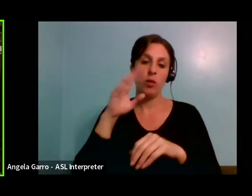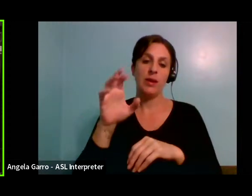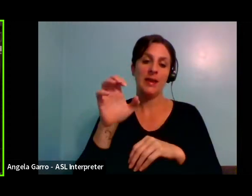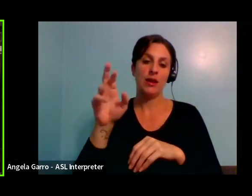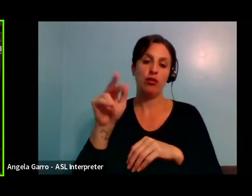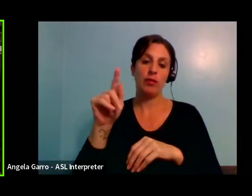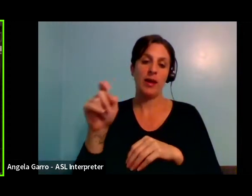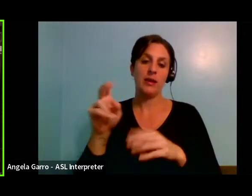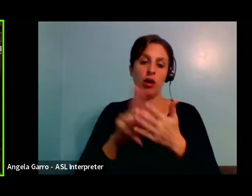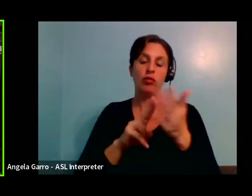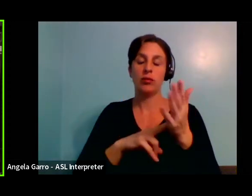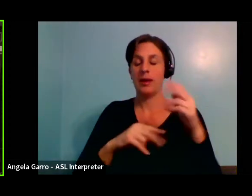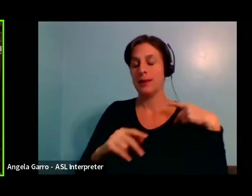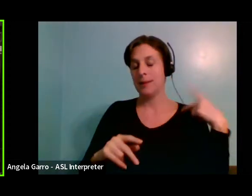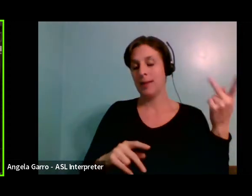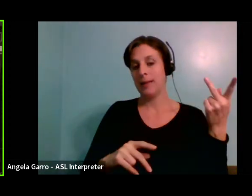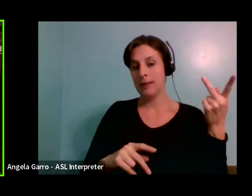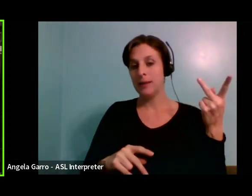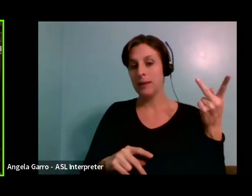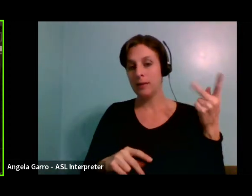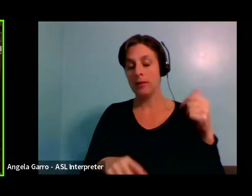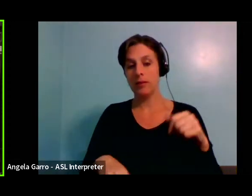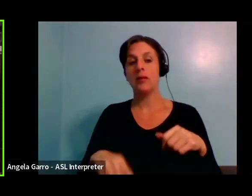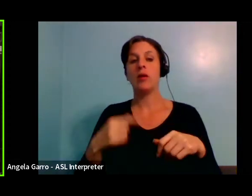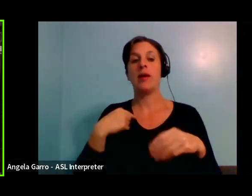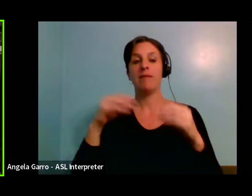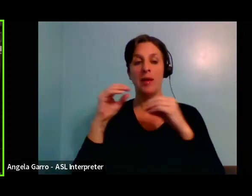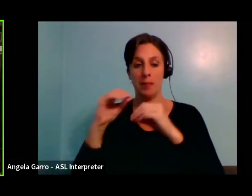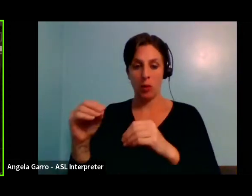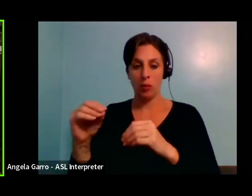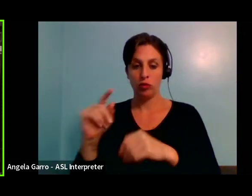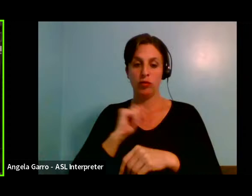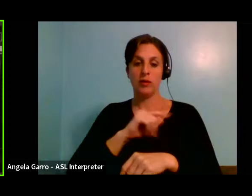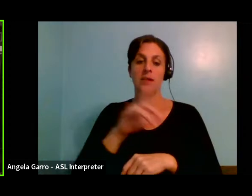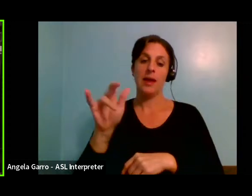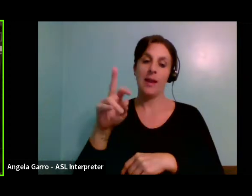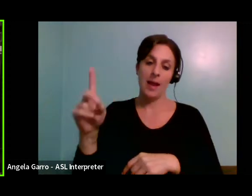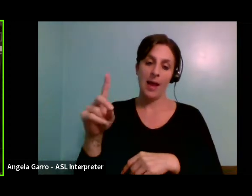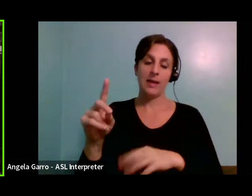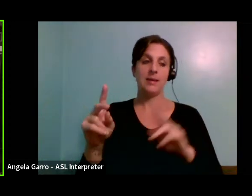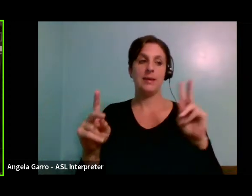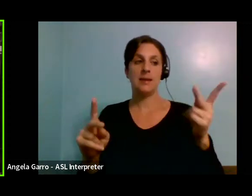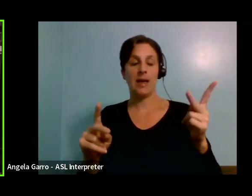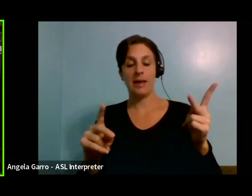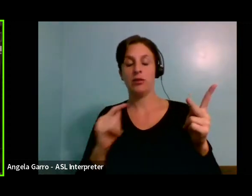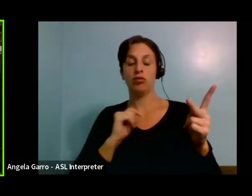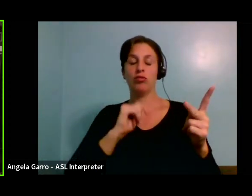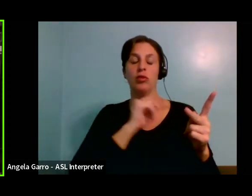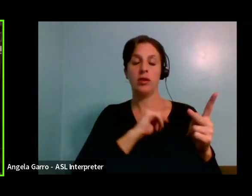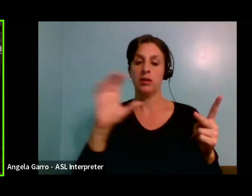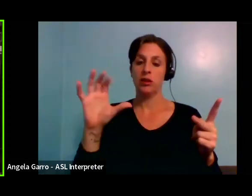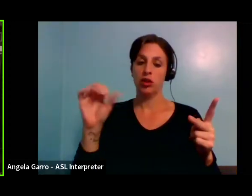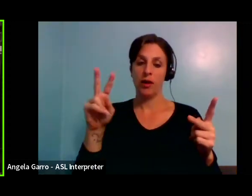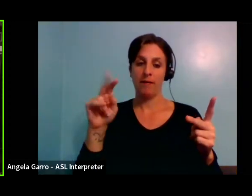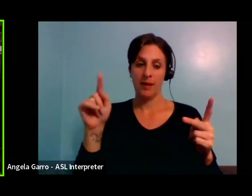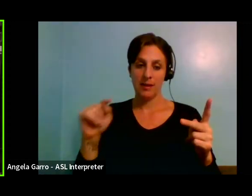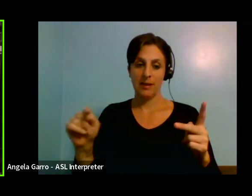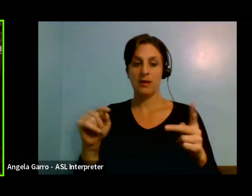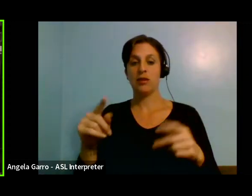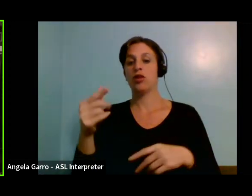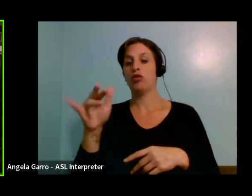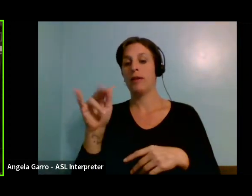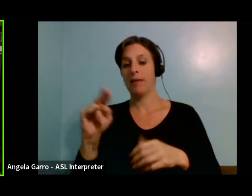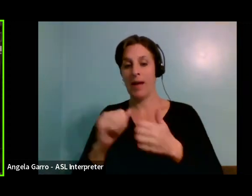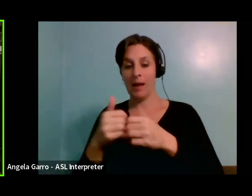you. I'll second that. Okay, we have a motion by trustee Land and a second by trustee Chavez. Trustee Griffin, how do you